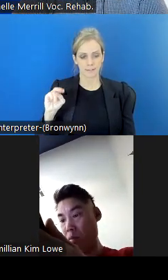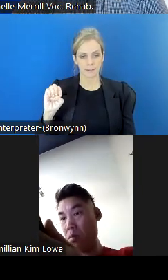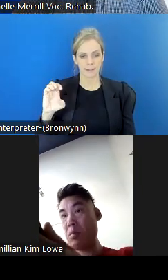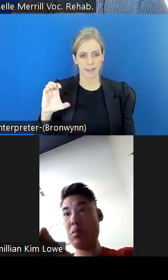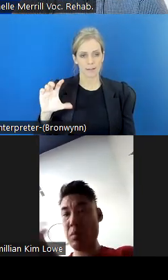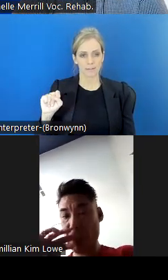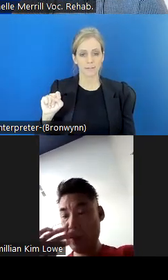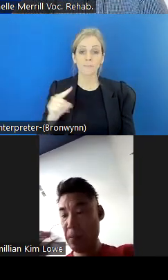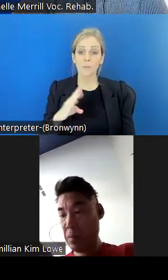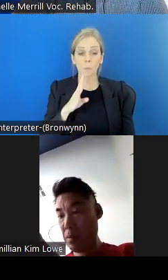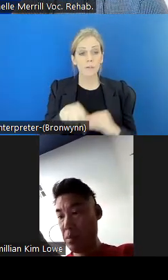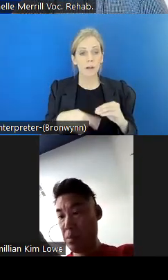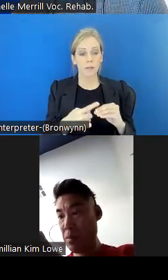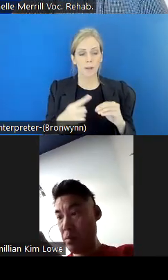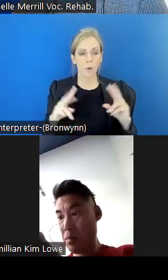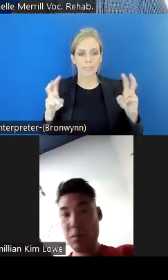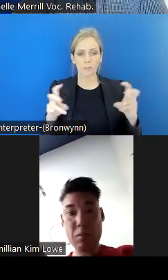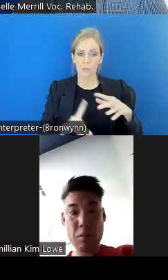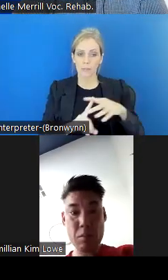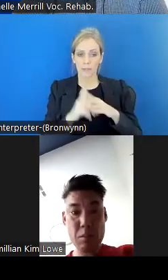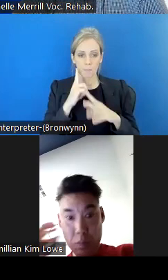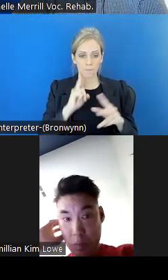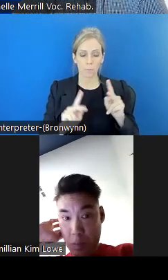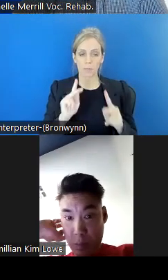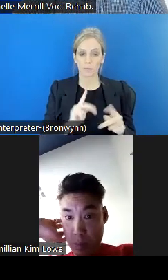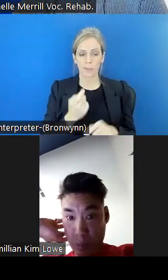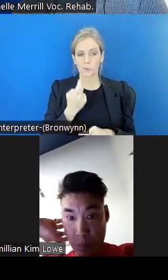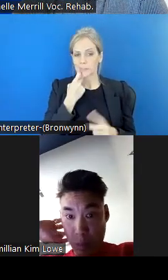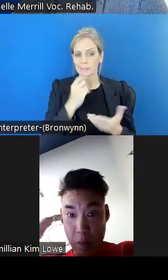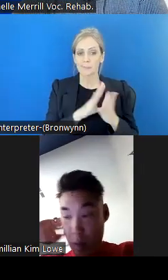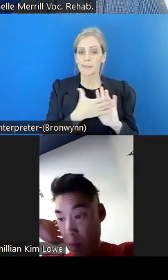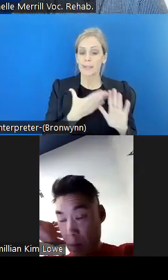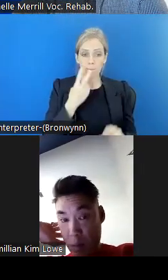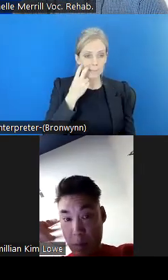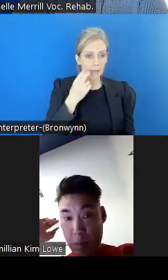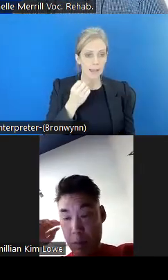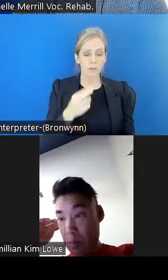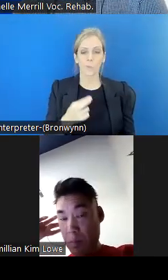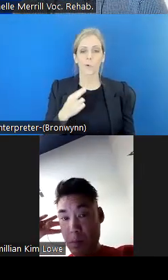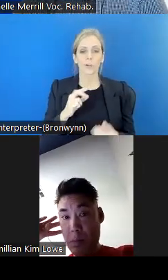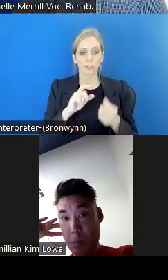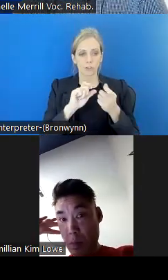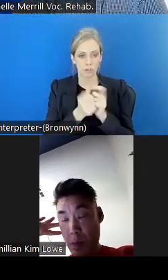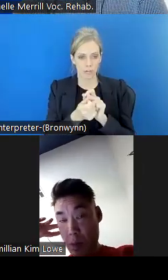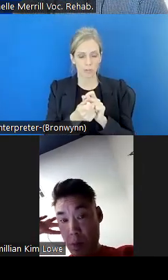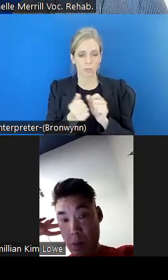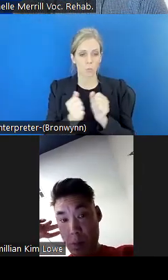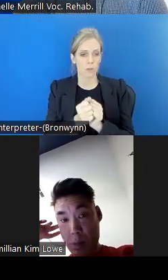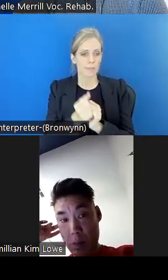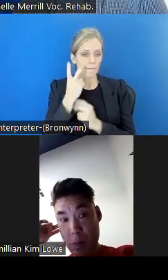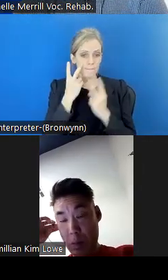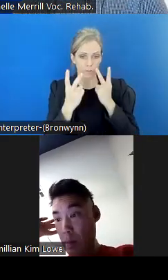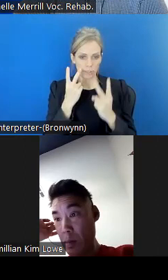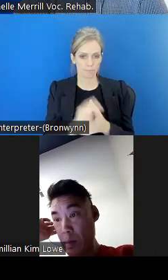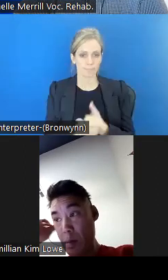issues that would come up for individuals who are newly blind or have had a change in their vision. It's our understanding that a lot